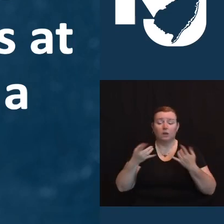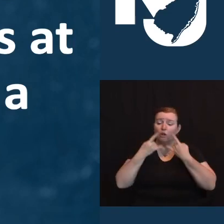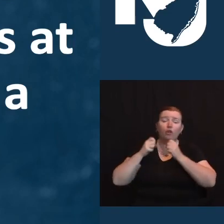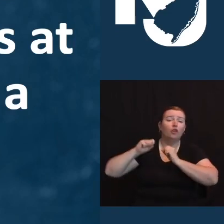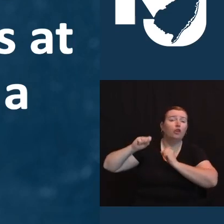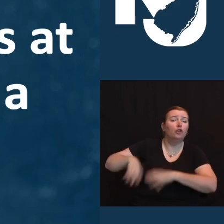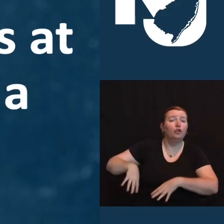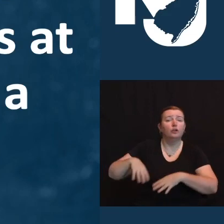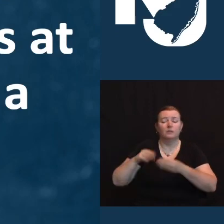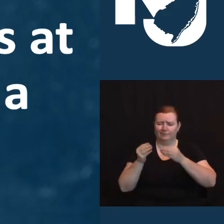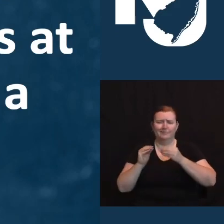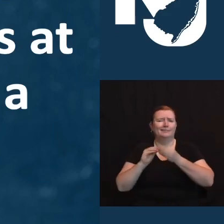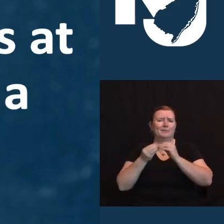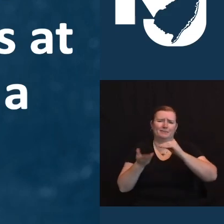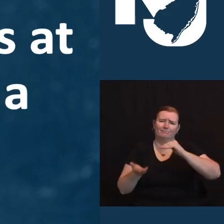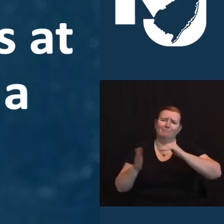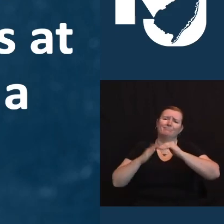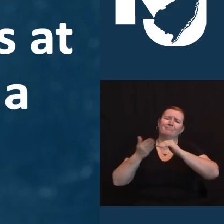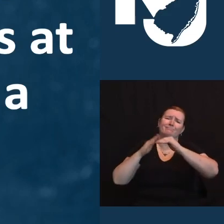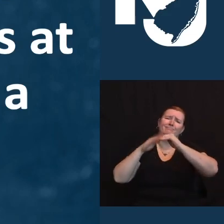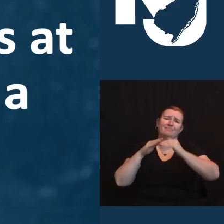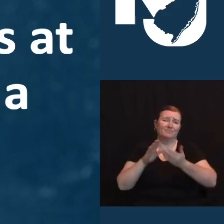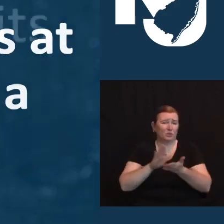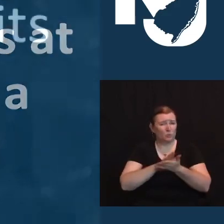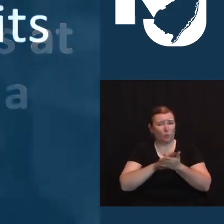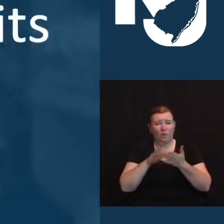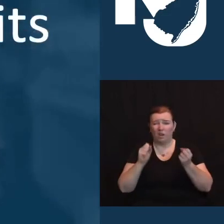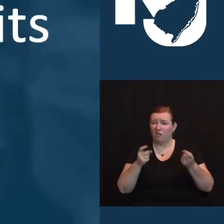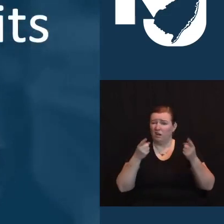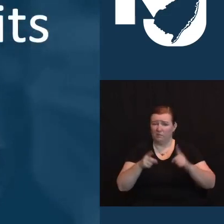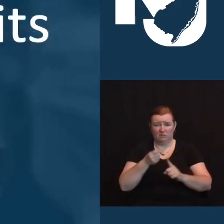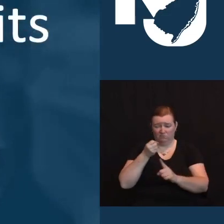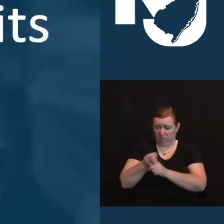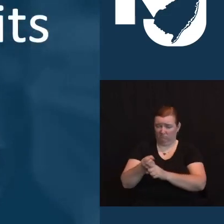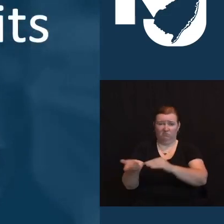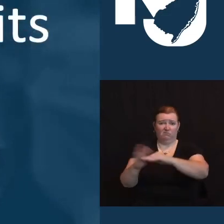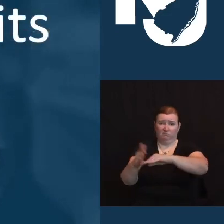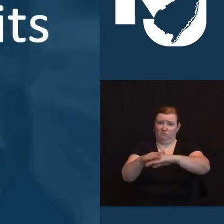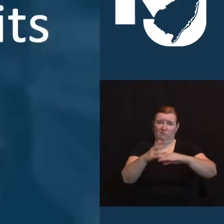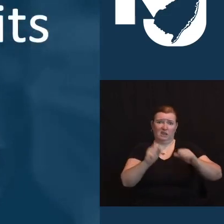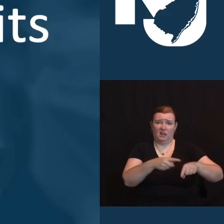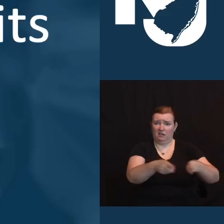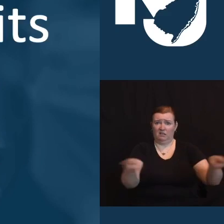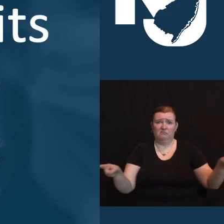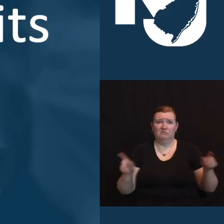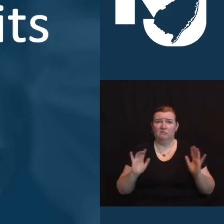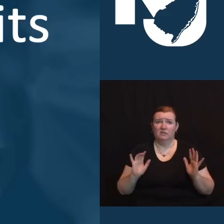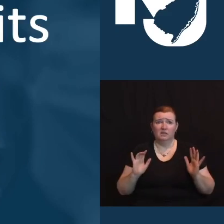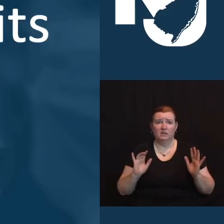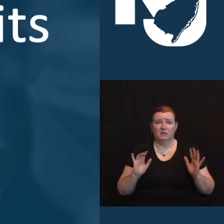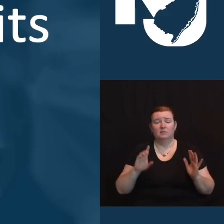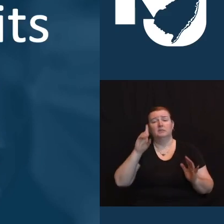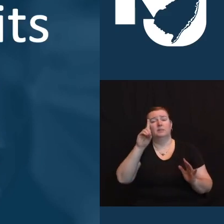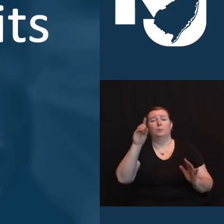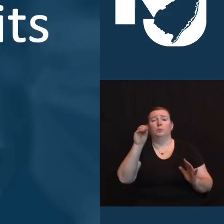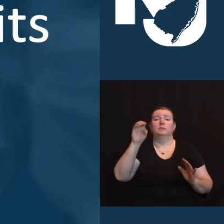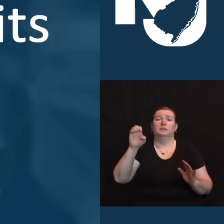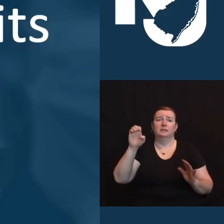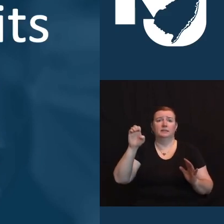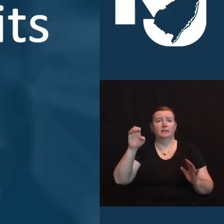to the environment around it. Additionally, the Department of Education is sharing its checklist of specific items that its